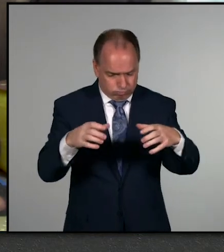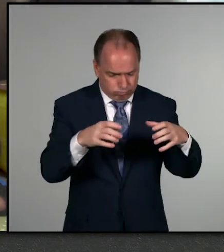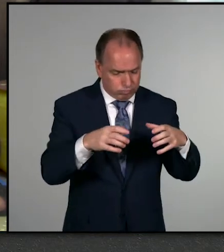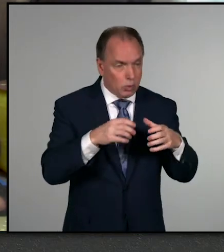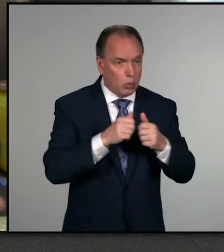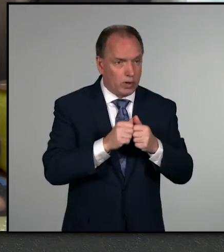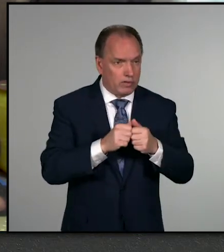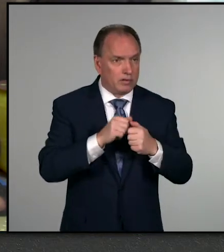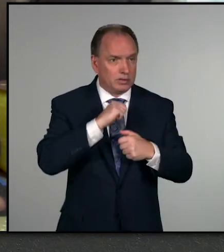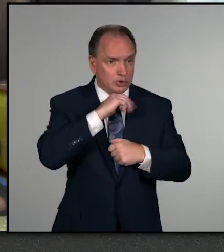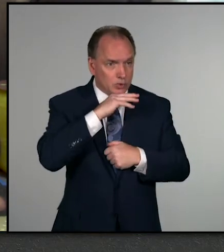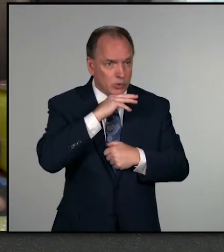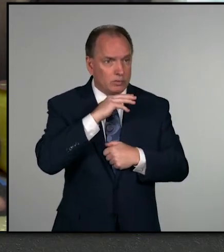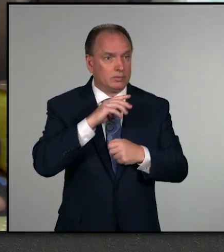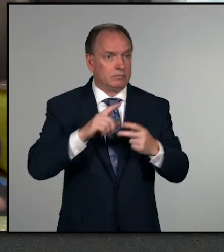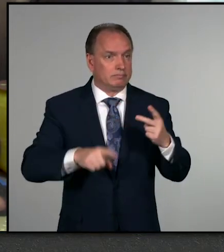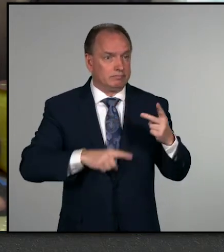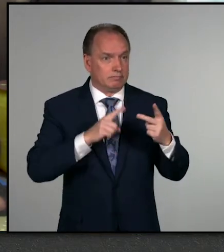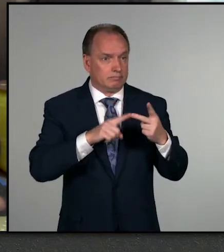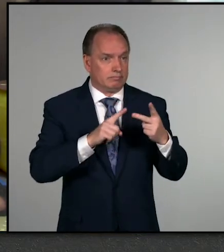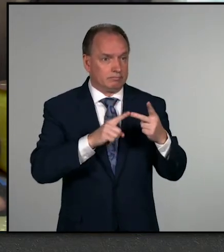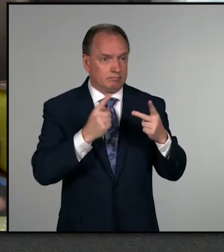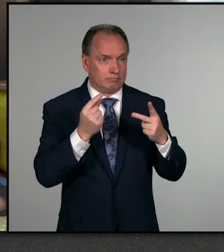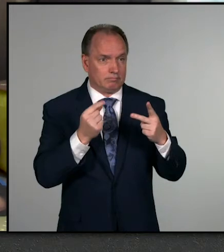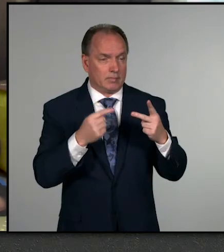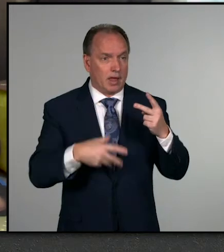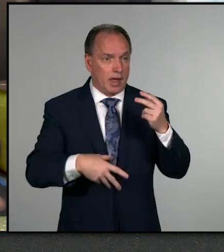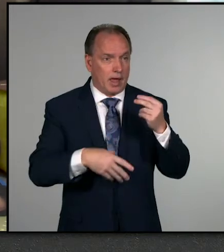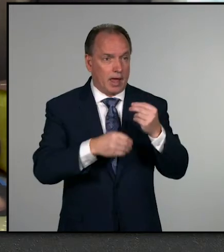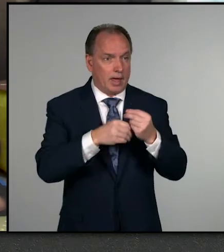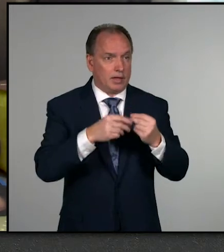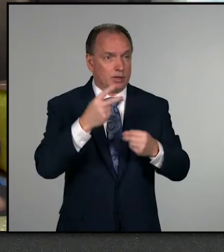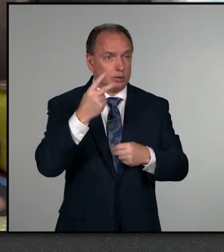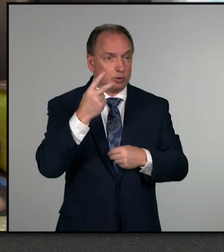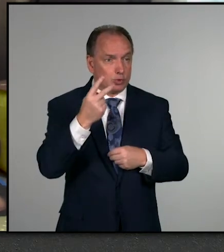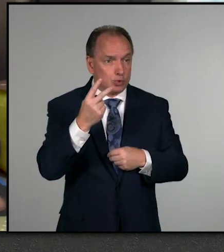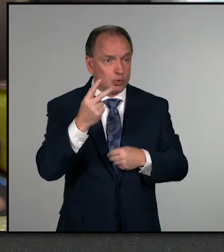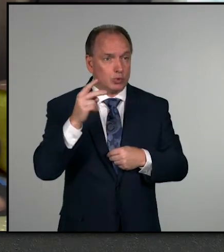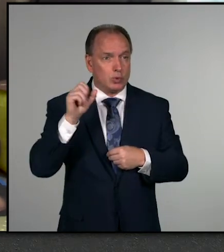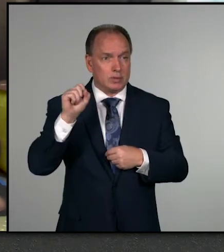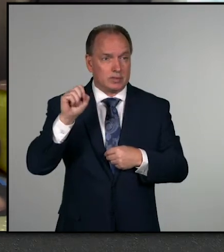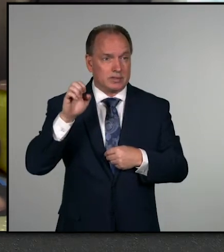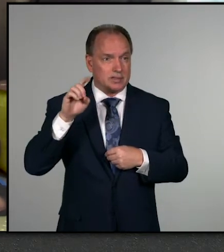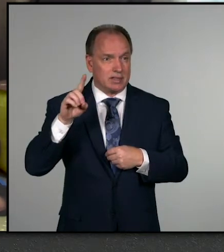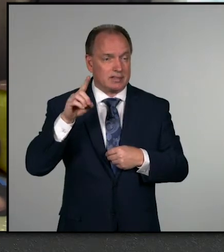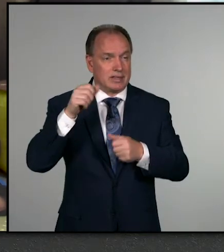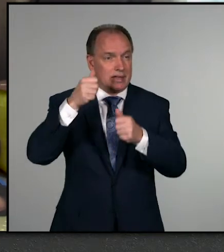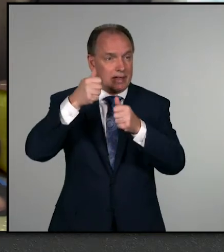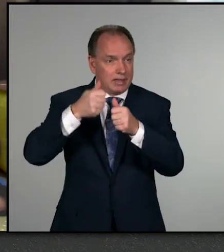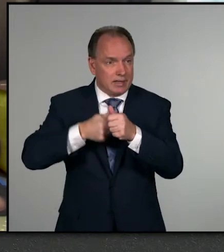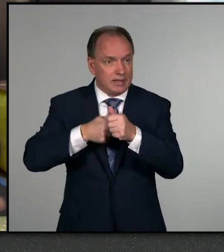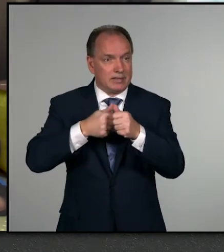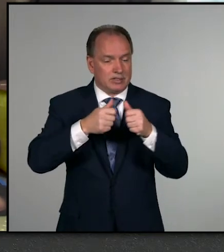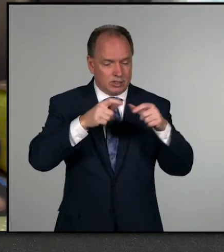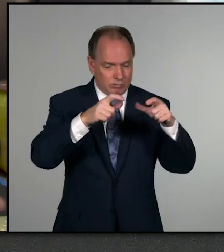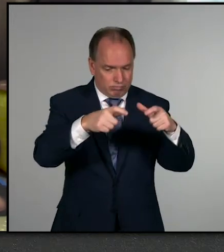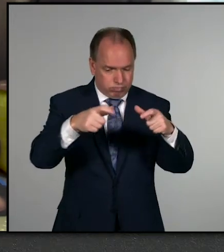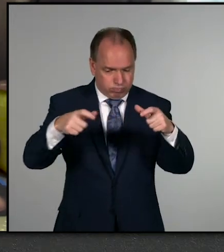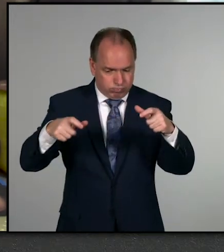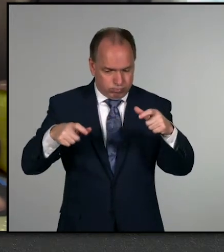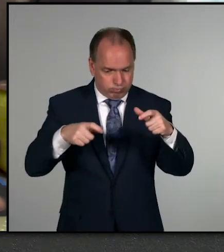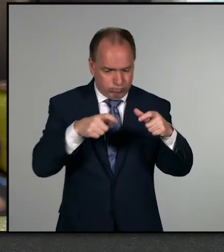up with soil. Next thing we need to do is add 2 pumpkin seeds into each